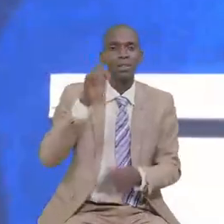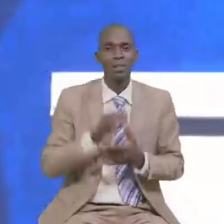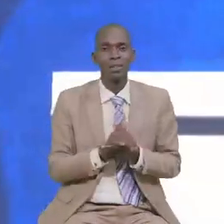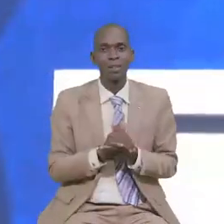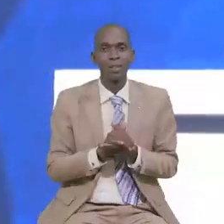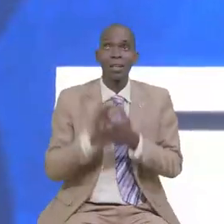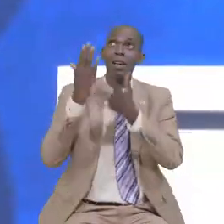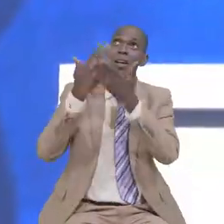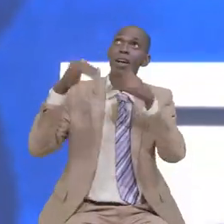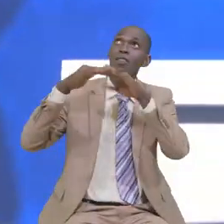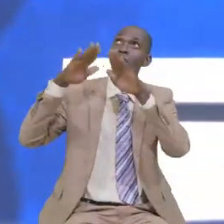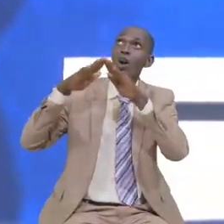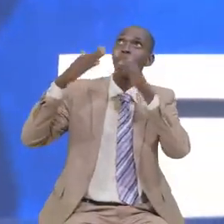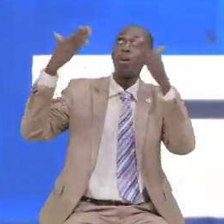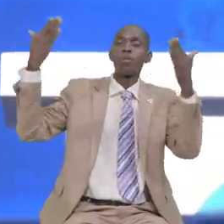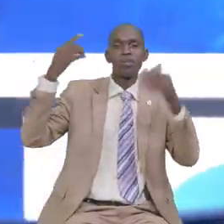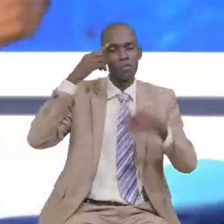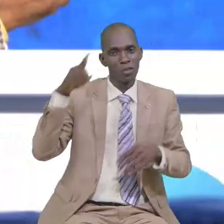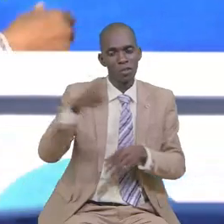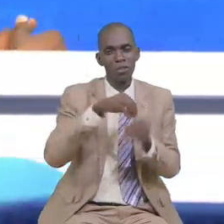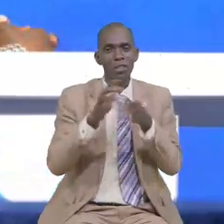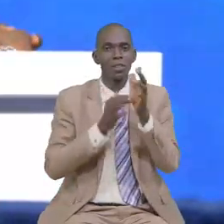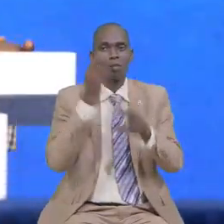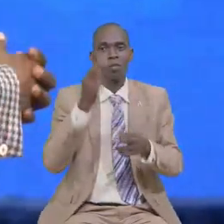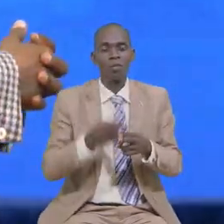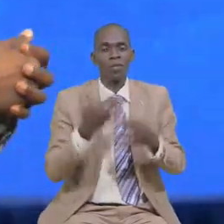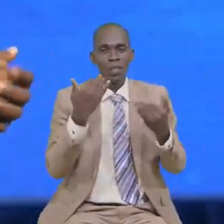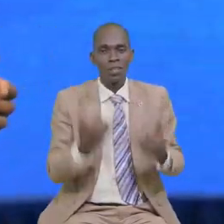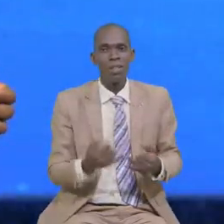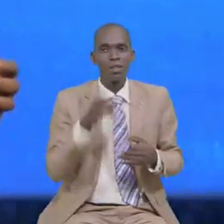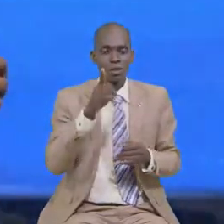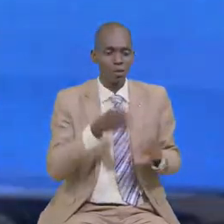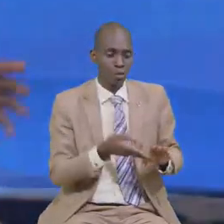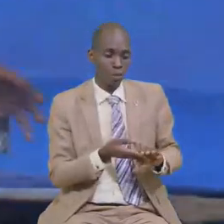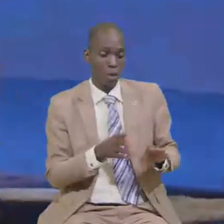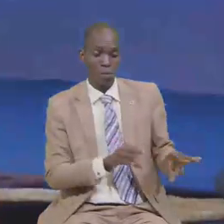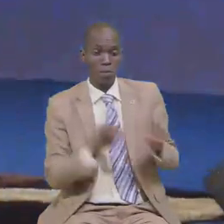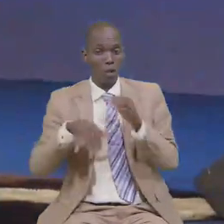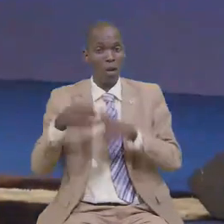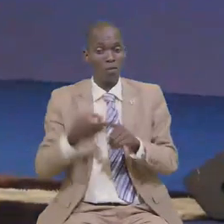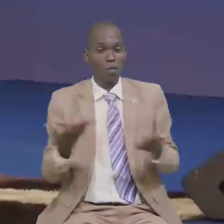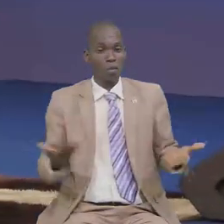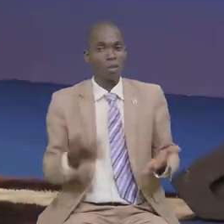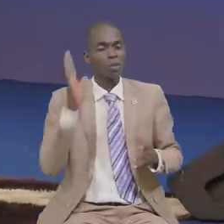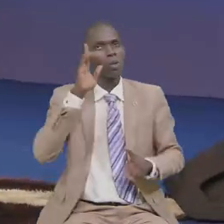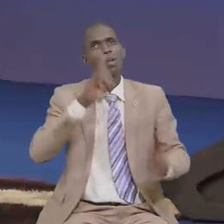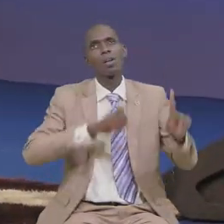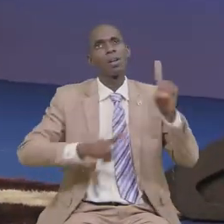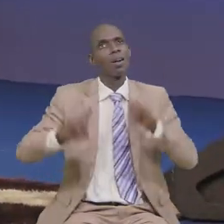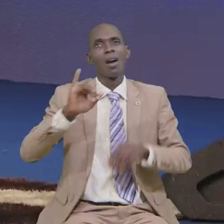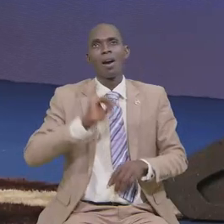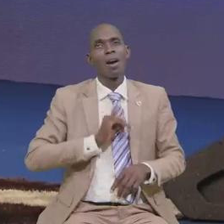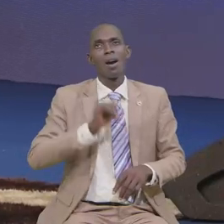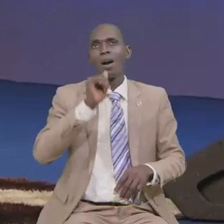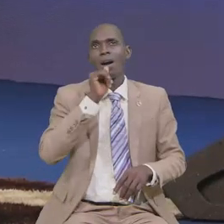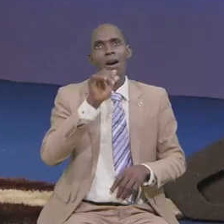Heaven opens up for you. Now you go out of this place tonight to say, I am a son.